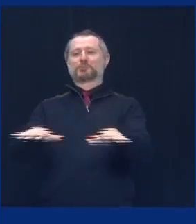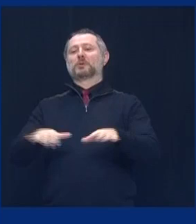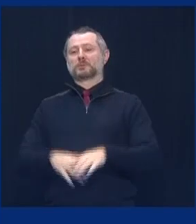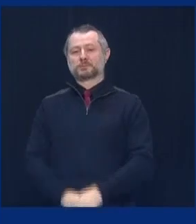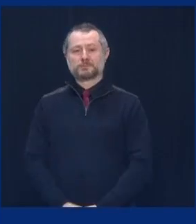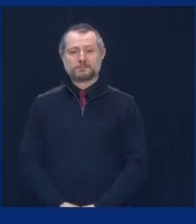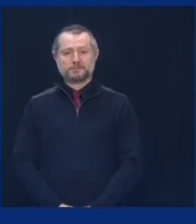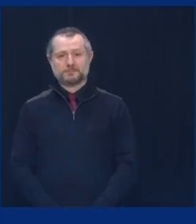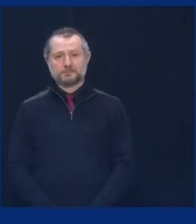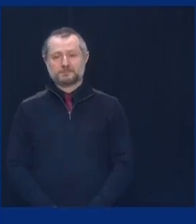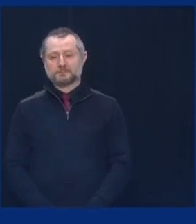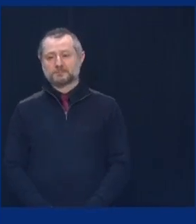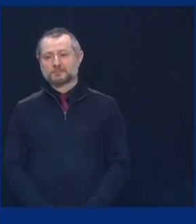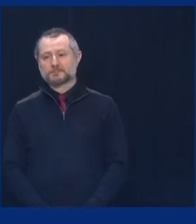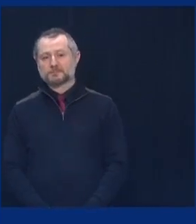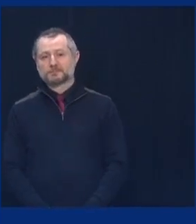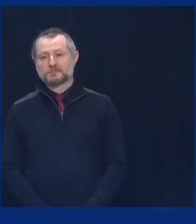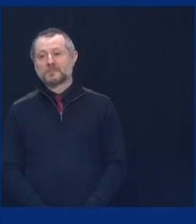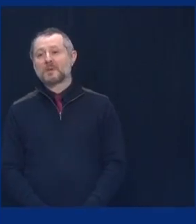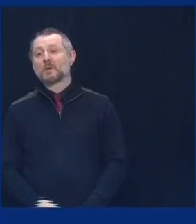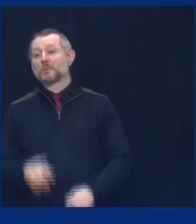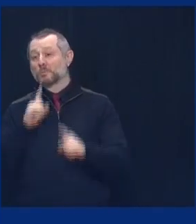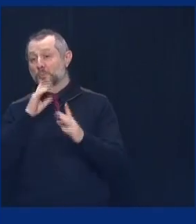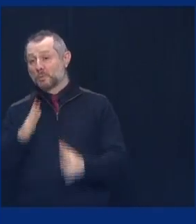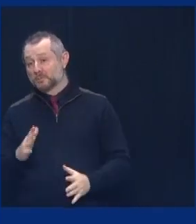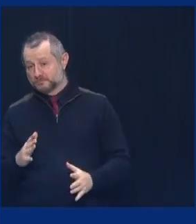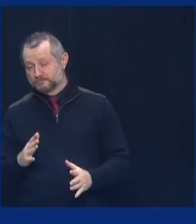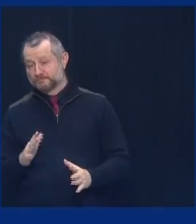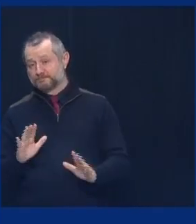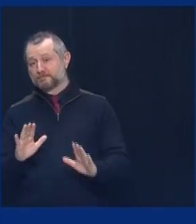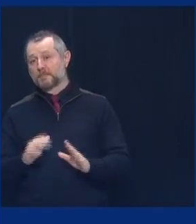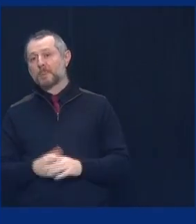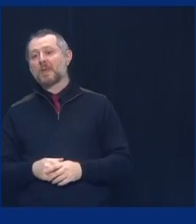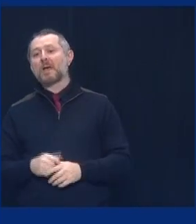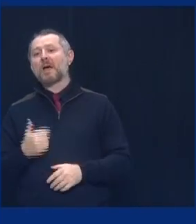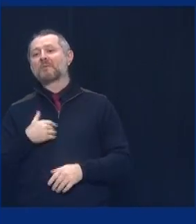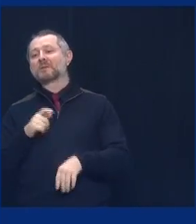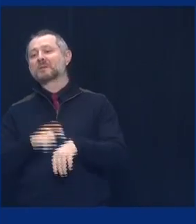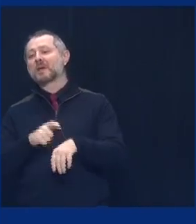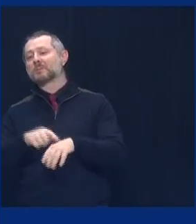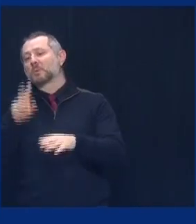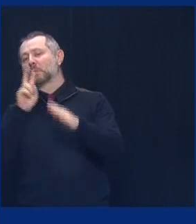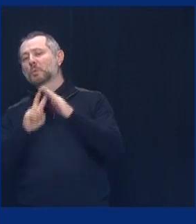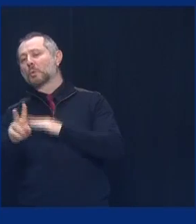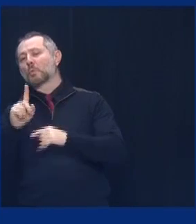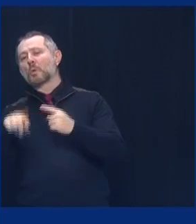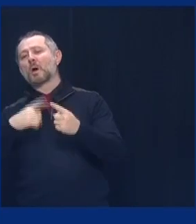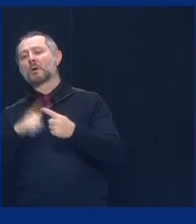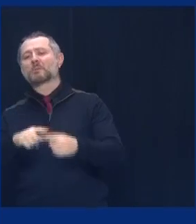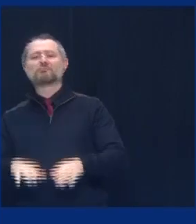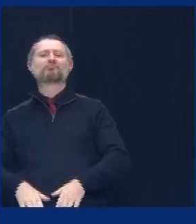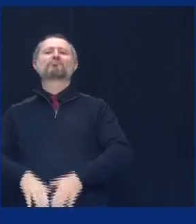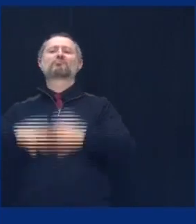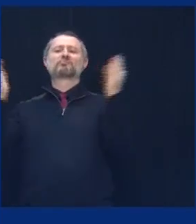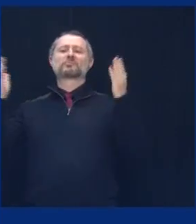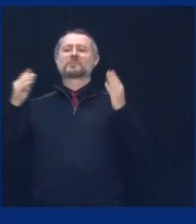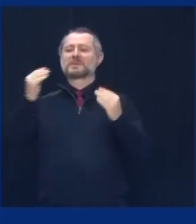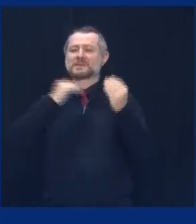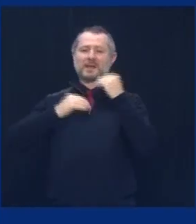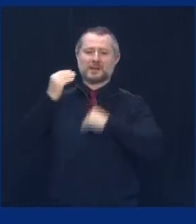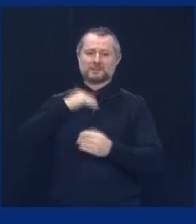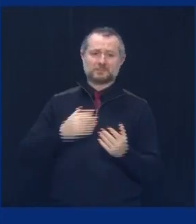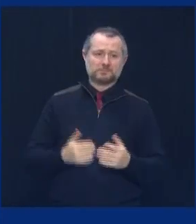And if I could follow up, is there a time frame for when and how indoor dining will be allowed to resume in New York City?